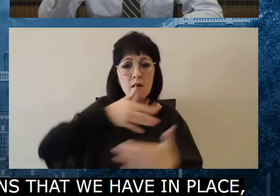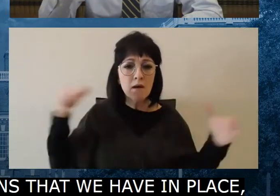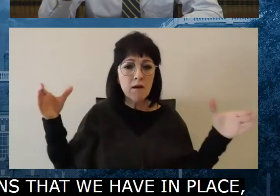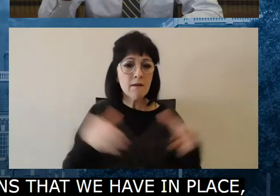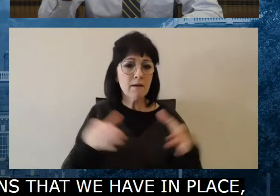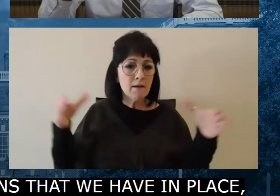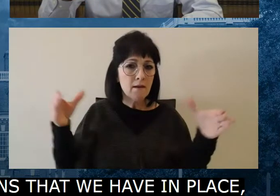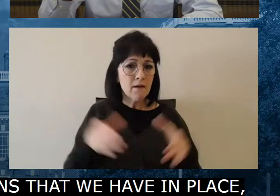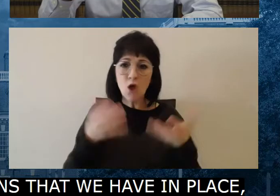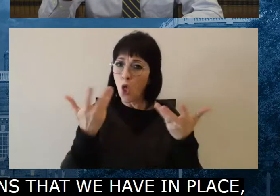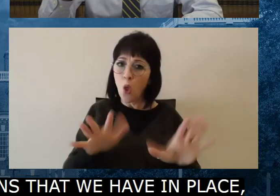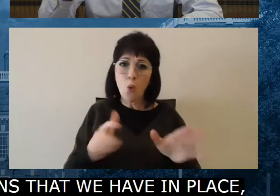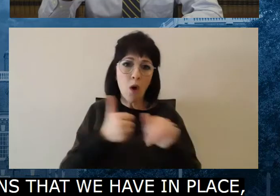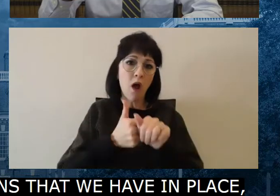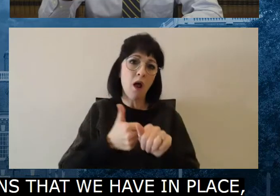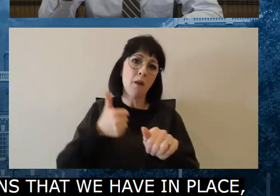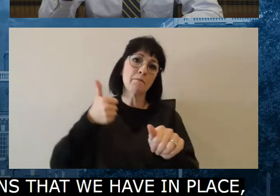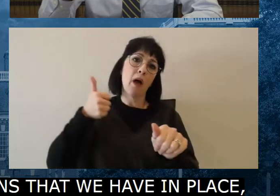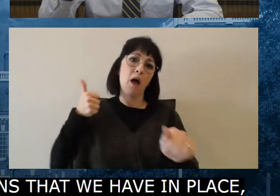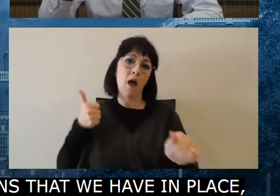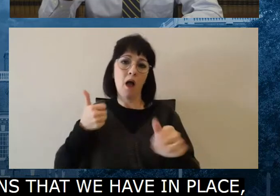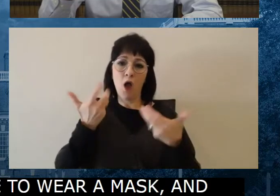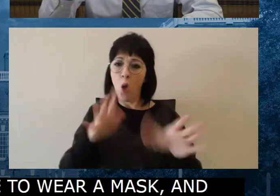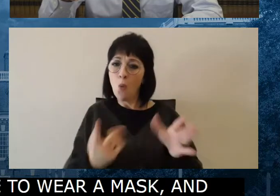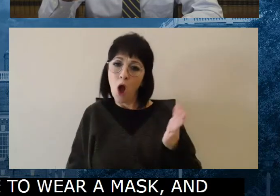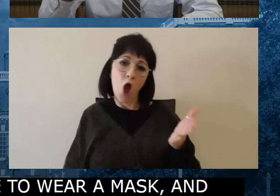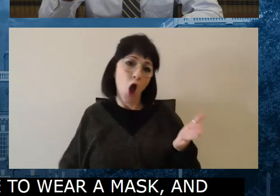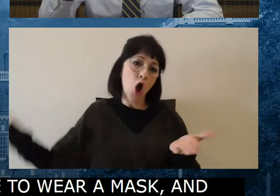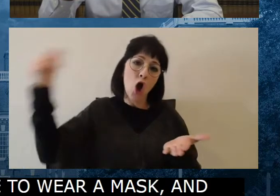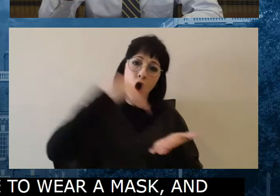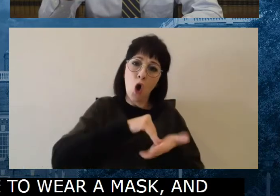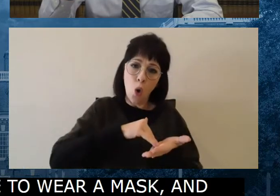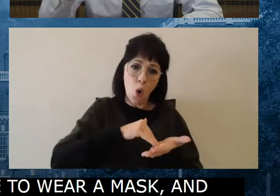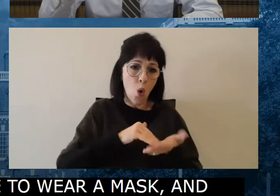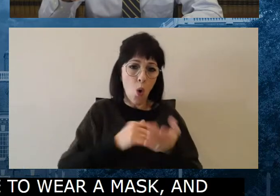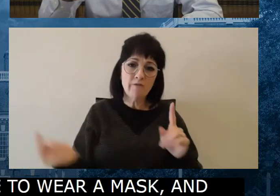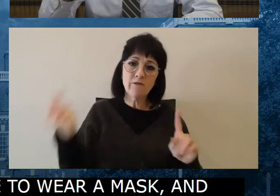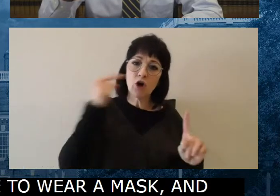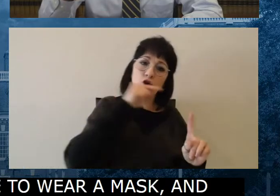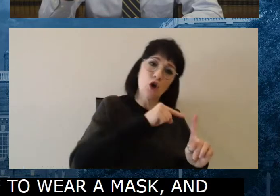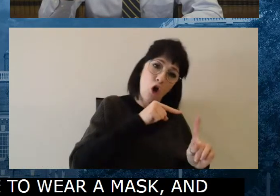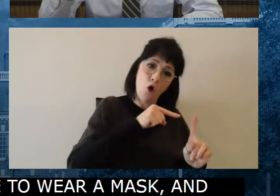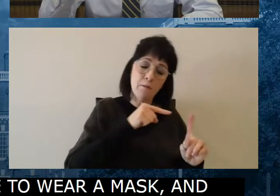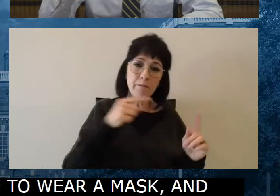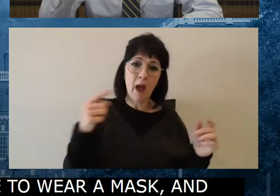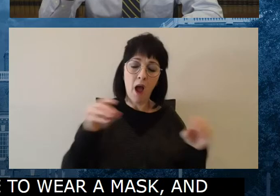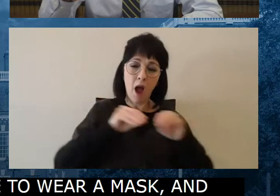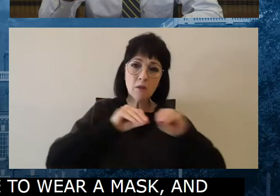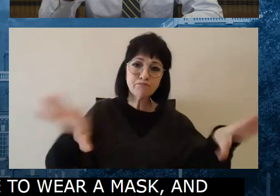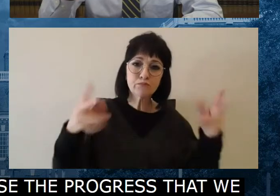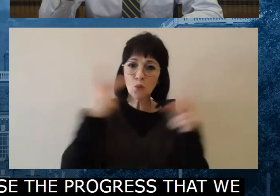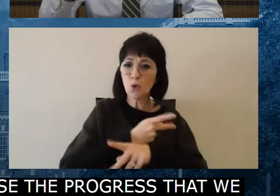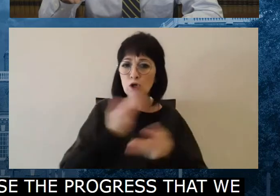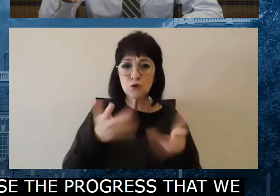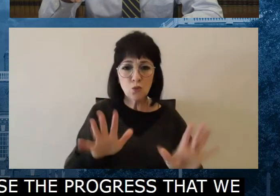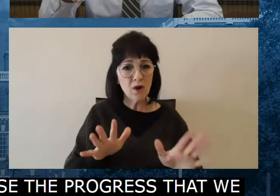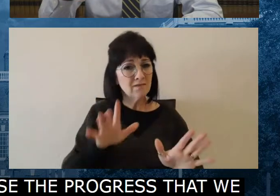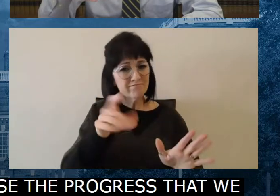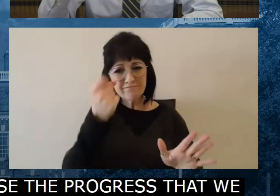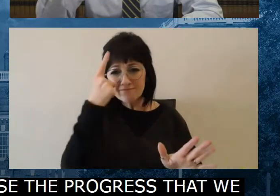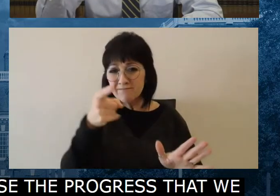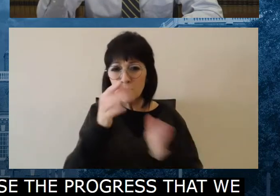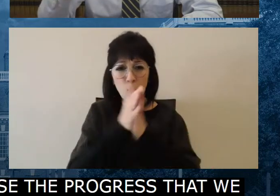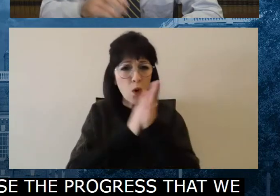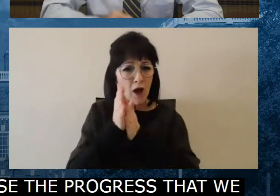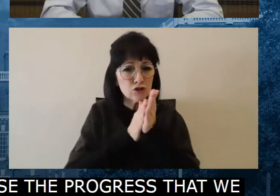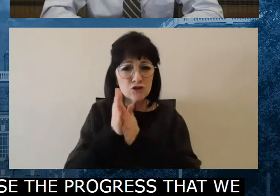making. There's the advice that we give everybody: wear a mask, keep your social distance, wash your hands, get tested. We're